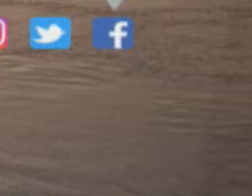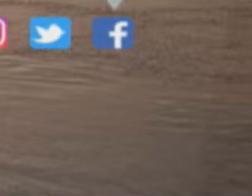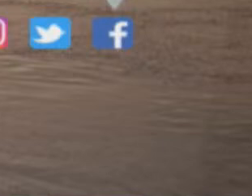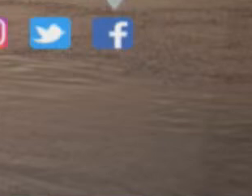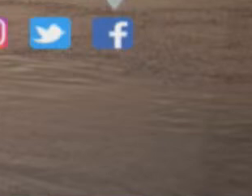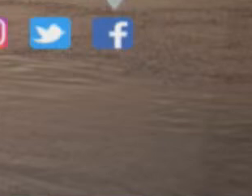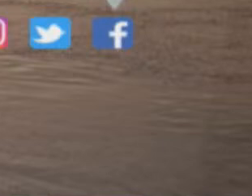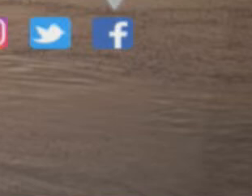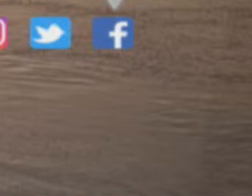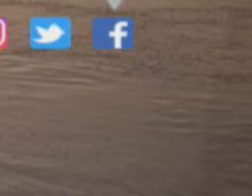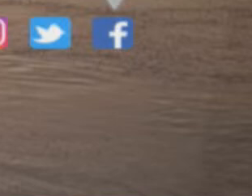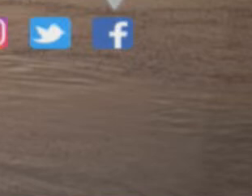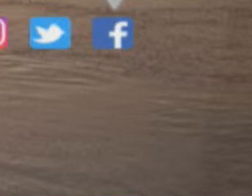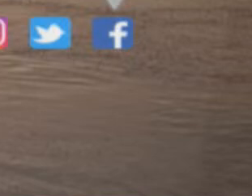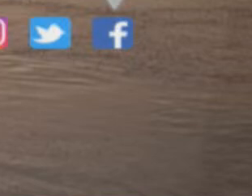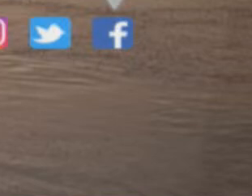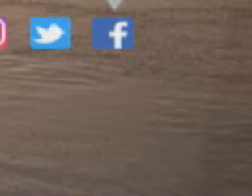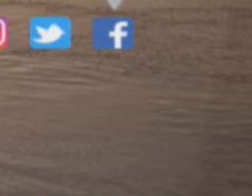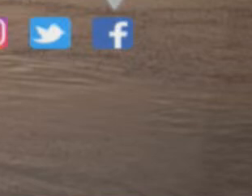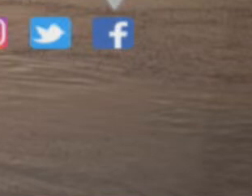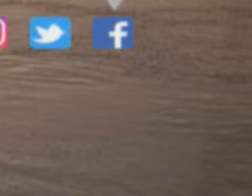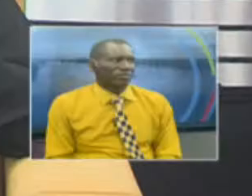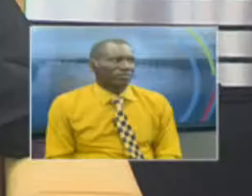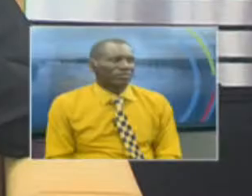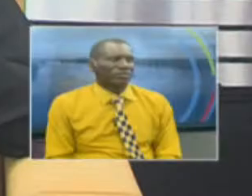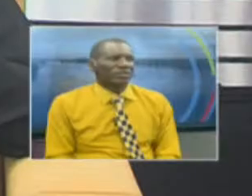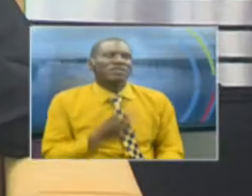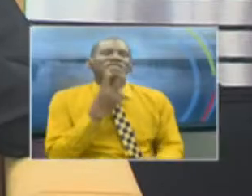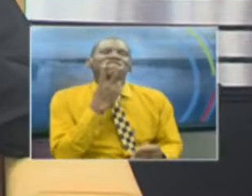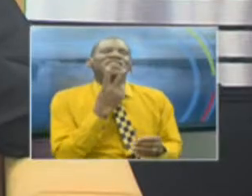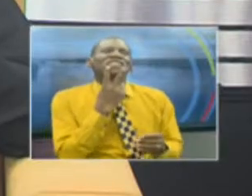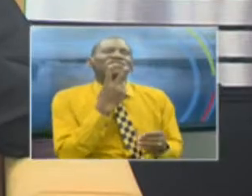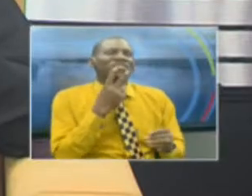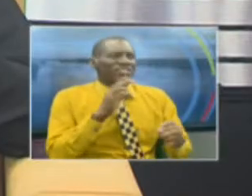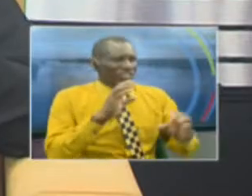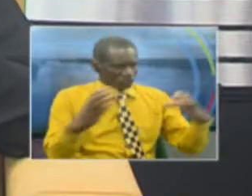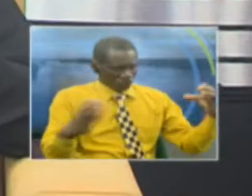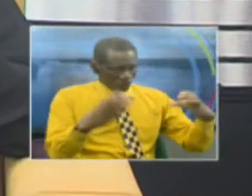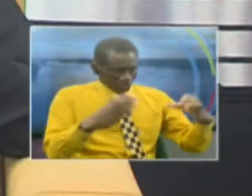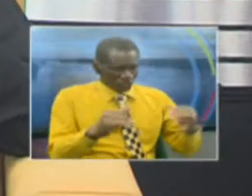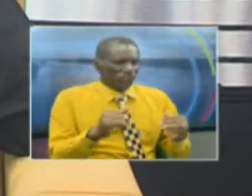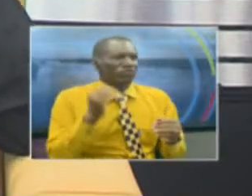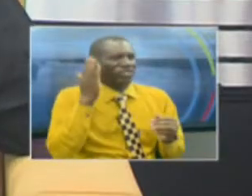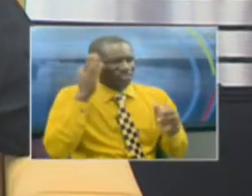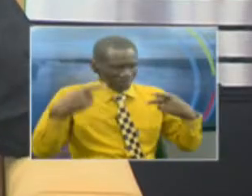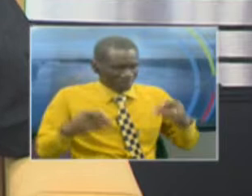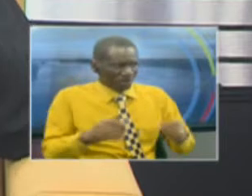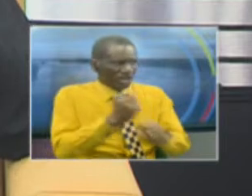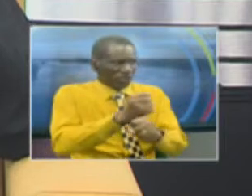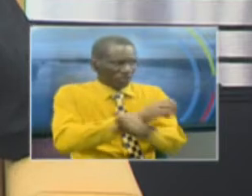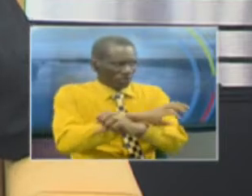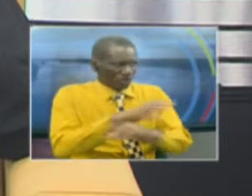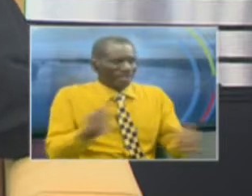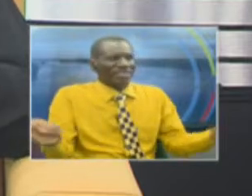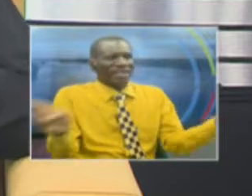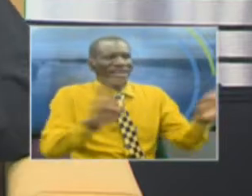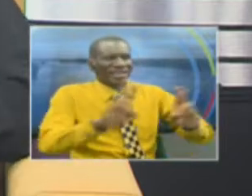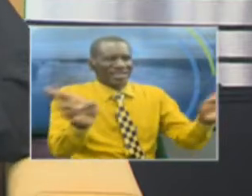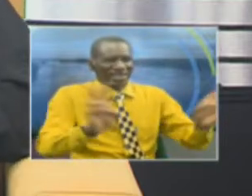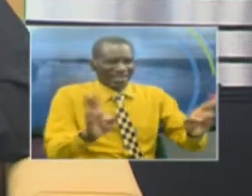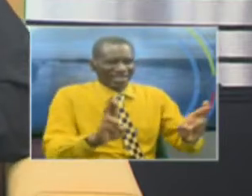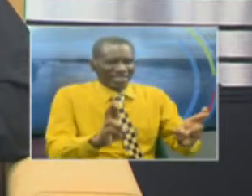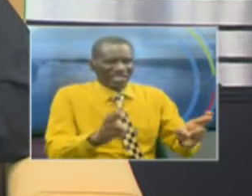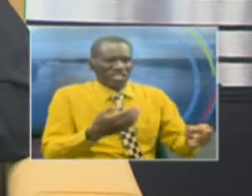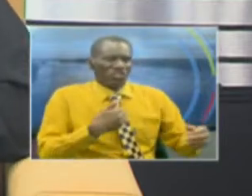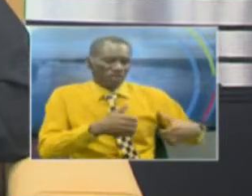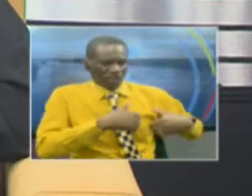actually tell you, and of course even Elvis, that there is a community of those living with disabilities that are ready to date and